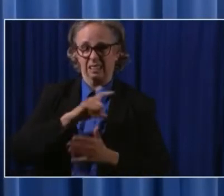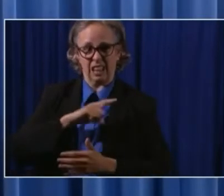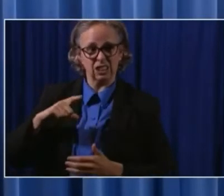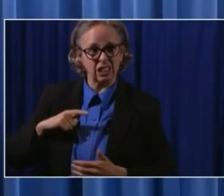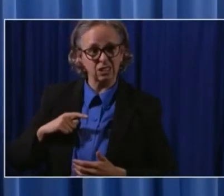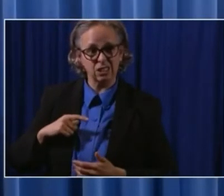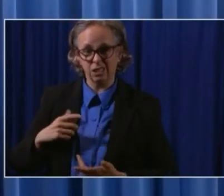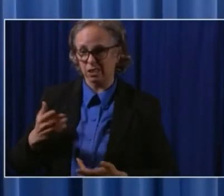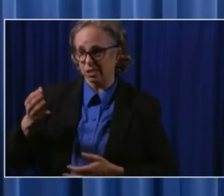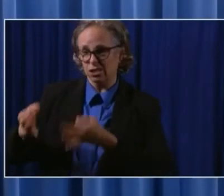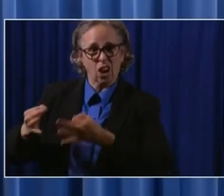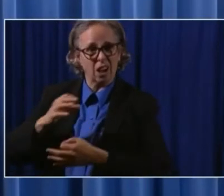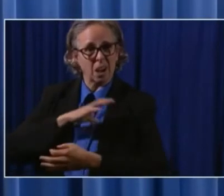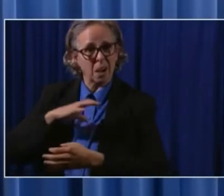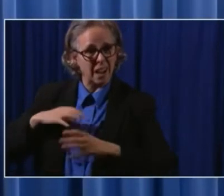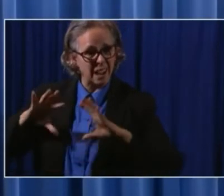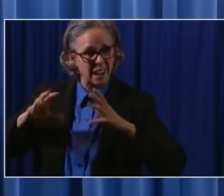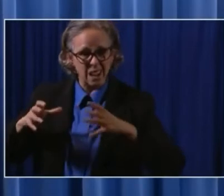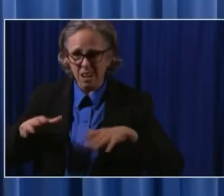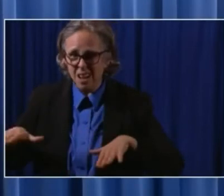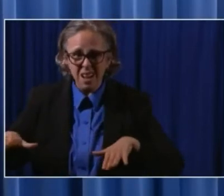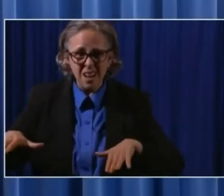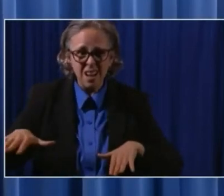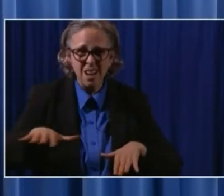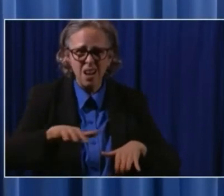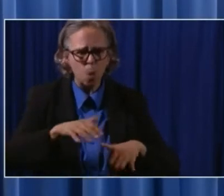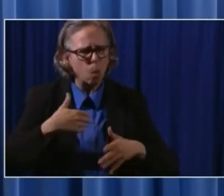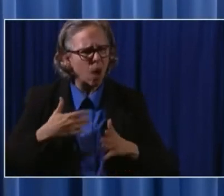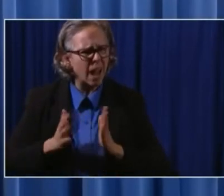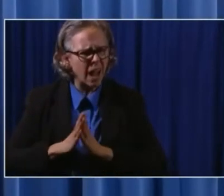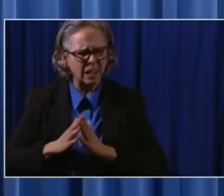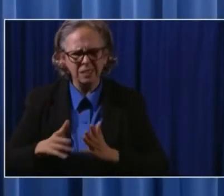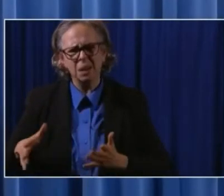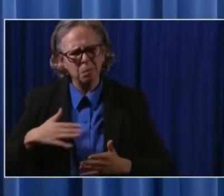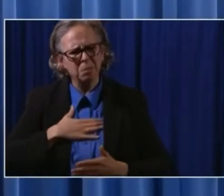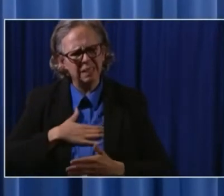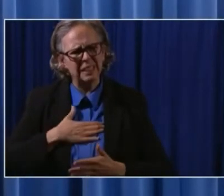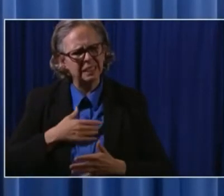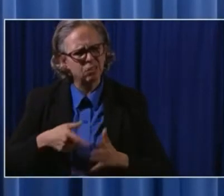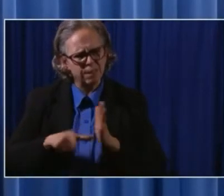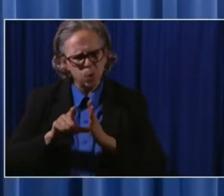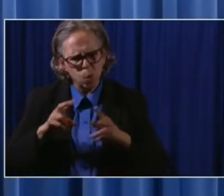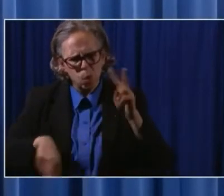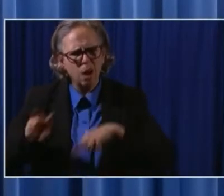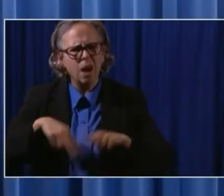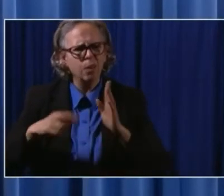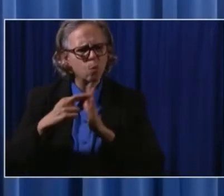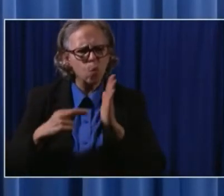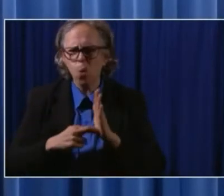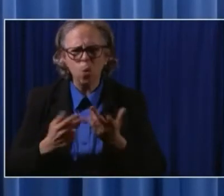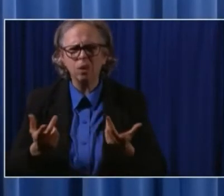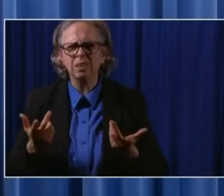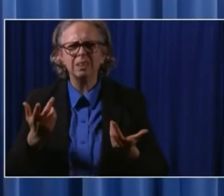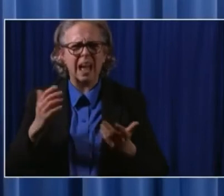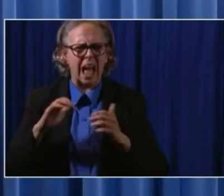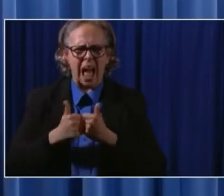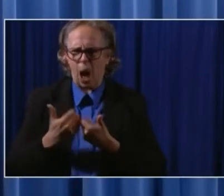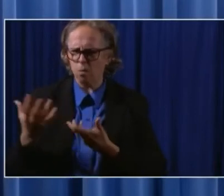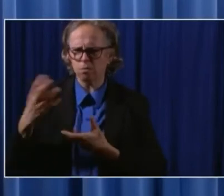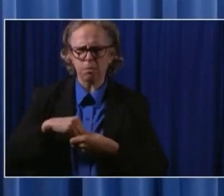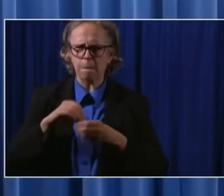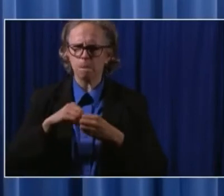committees of both the House and the Senate to take a look at that and to see how we can bring more transparency